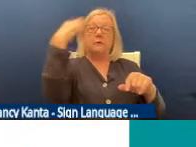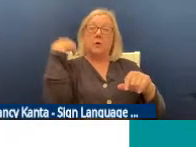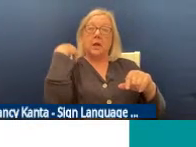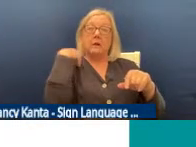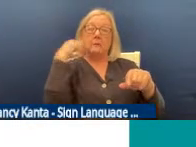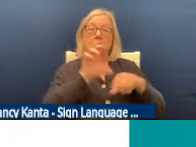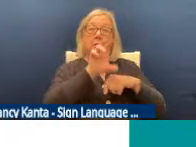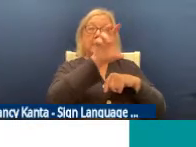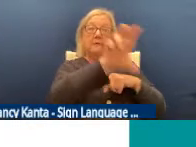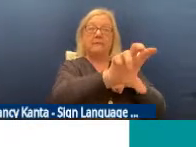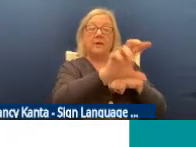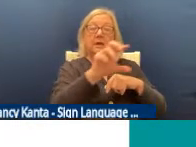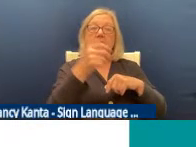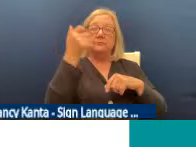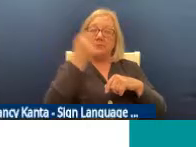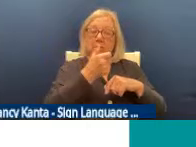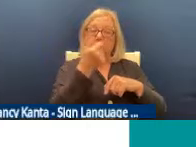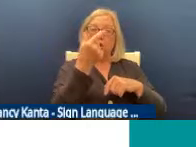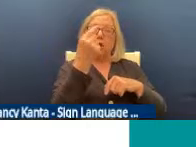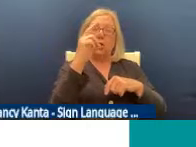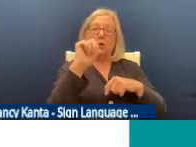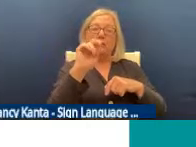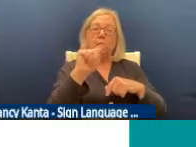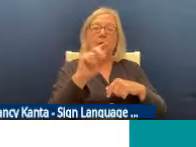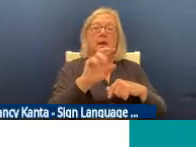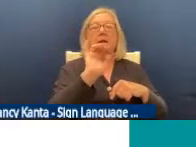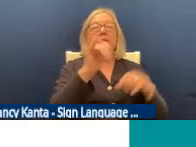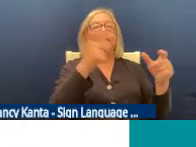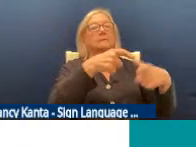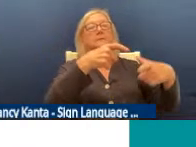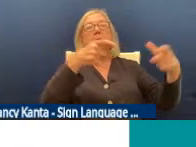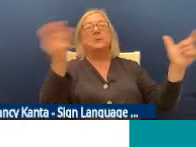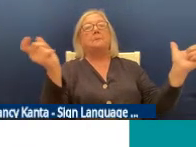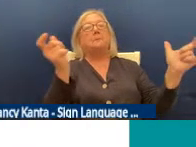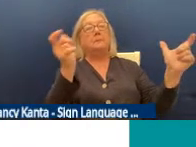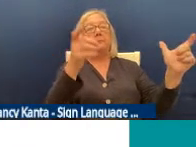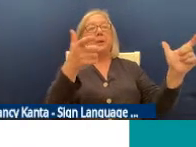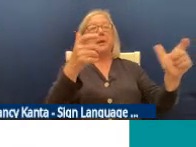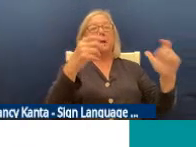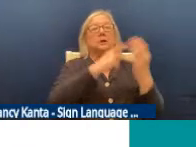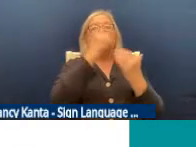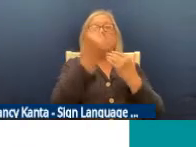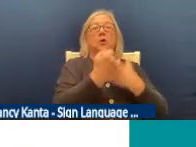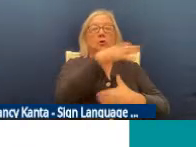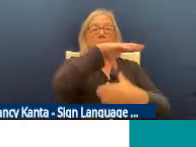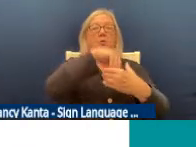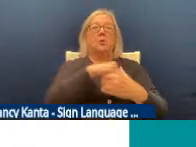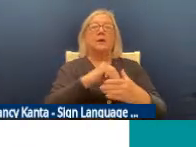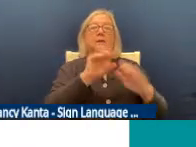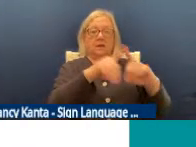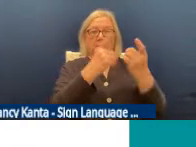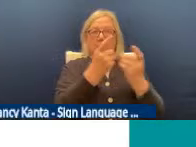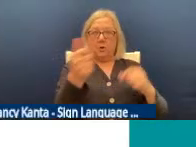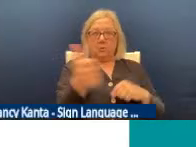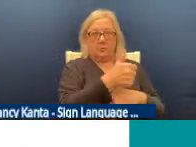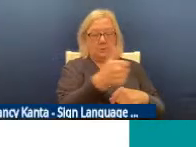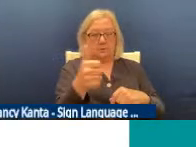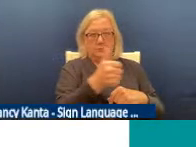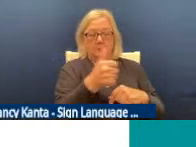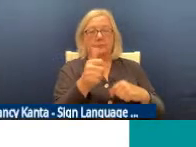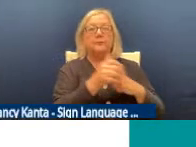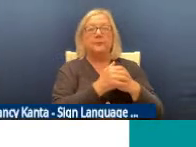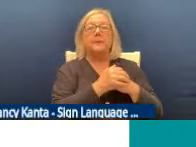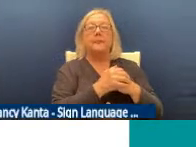is the largest discretionary program inside the Department of Transportation, and it's administered by the